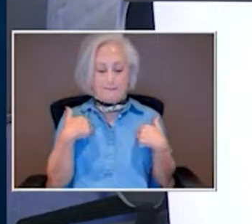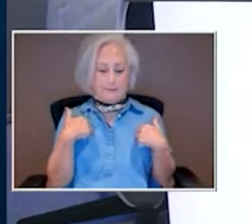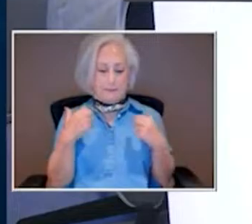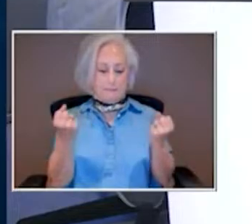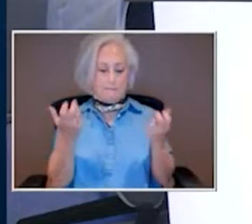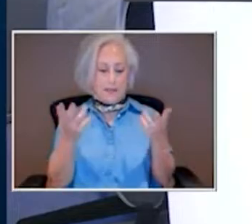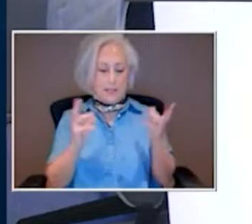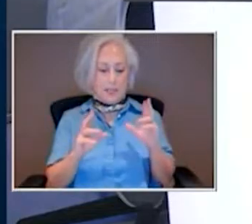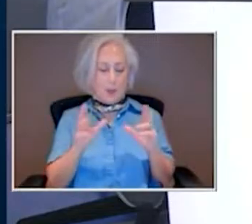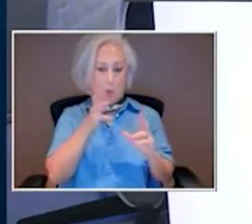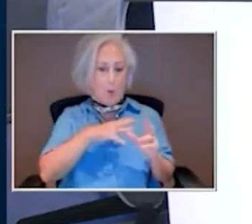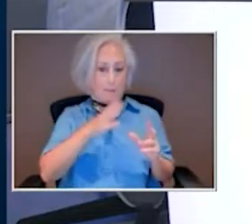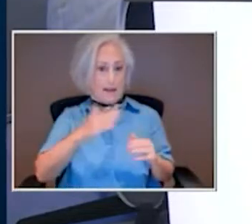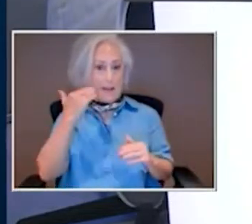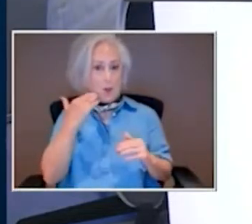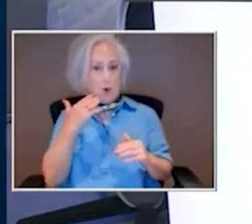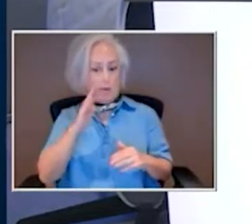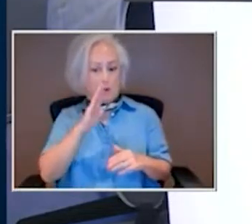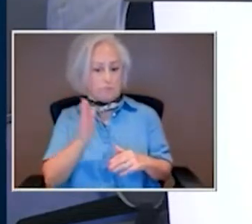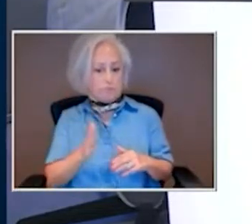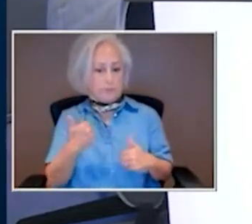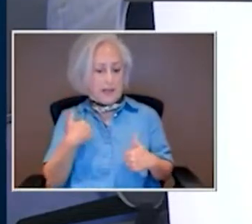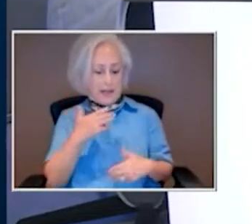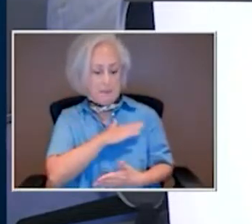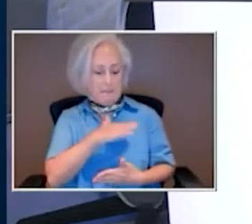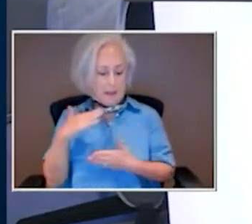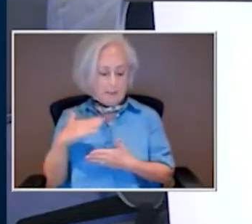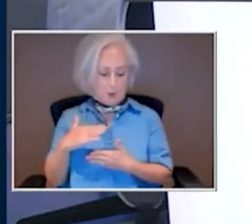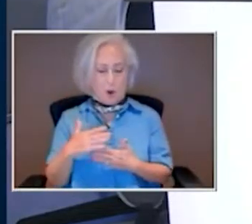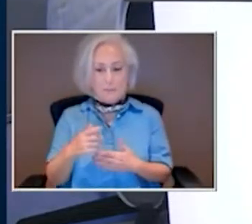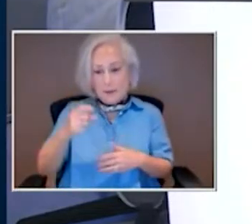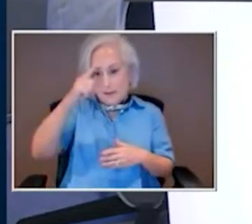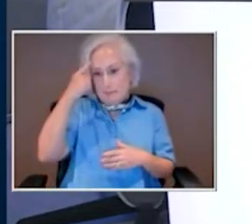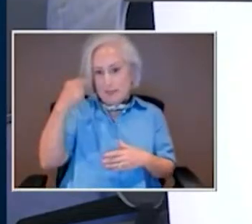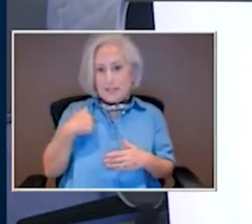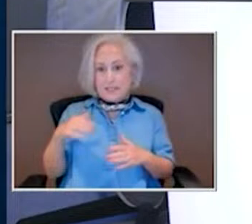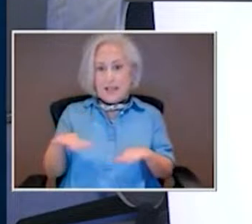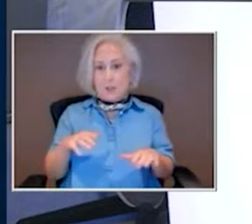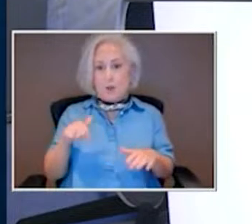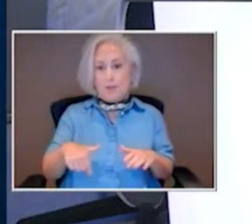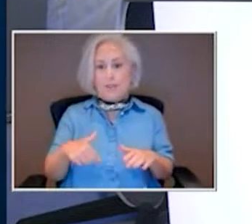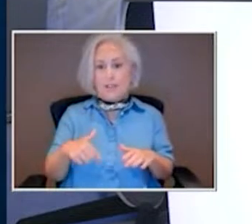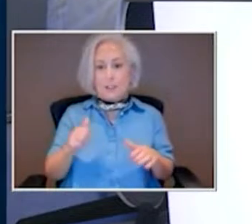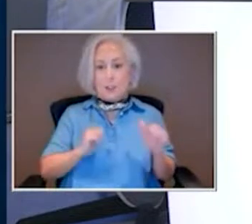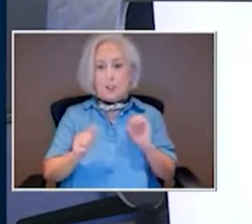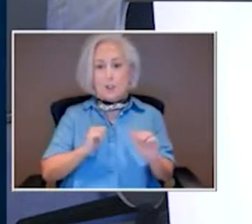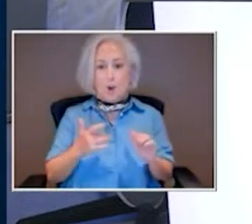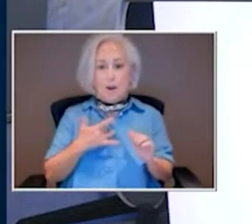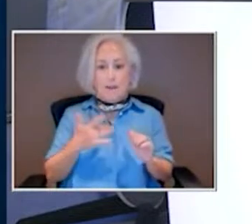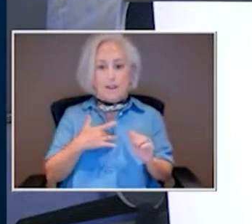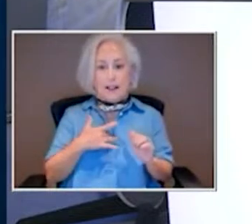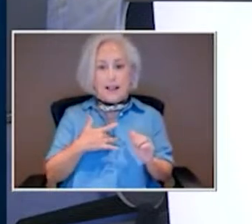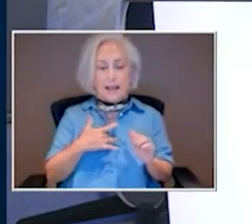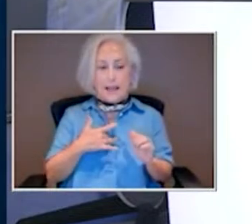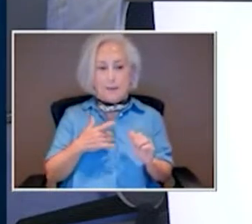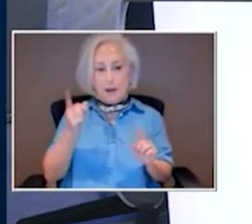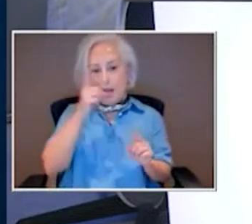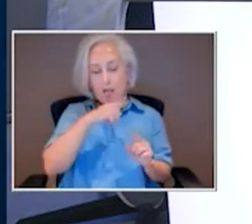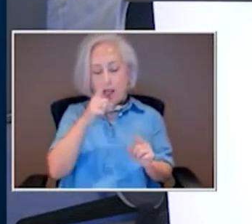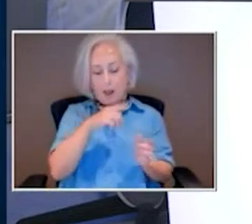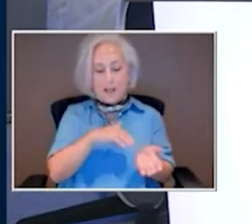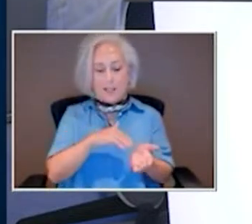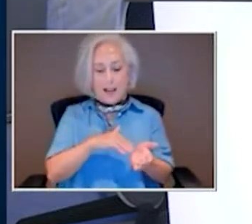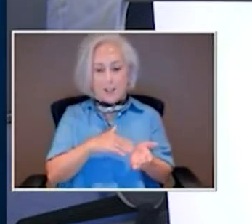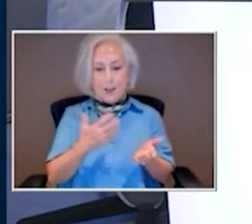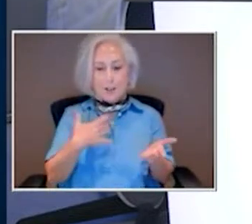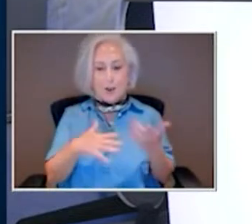so, and now, because I do the show, I think I'm somewhat of a, pseudo physician. So I didn't want to be